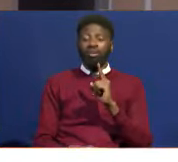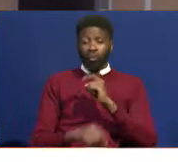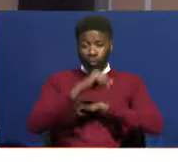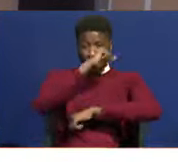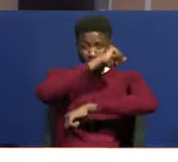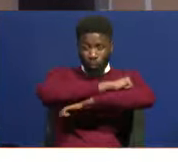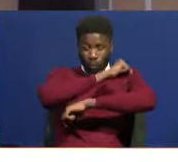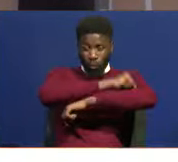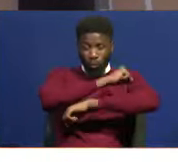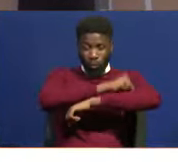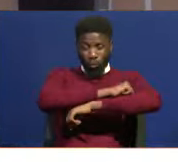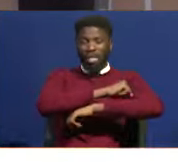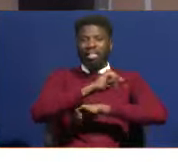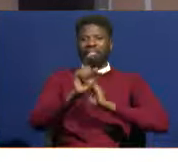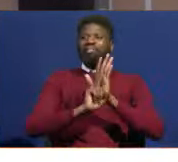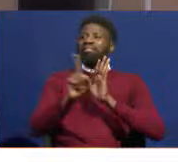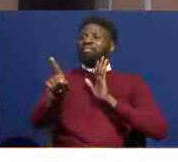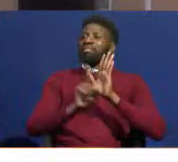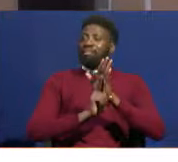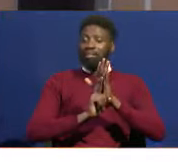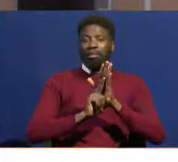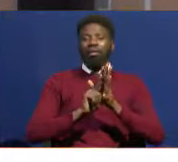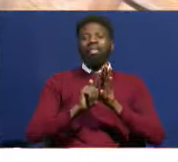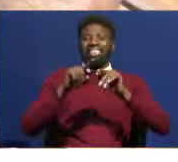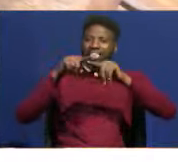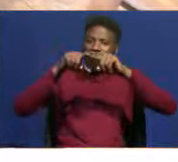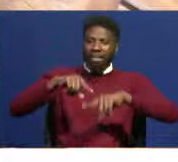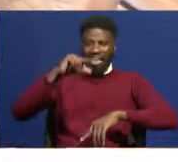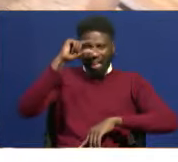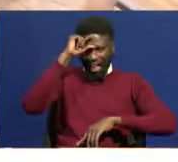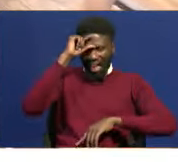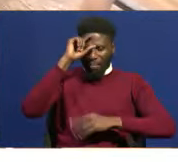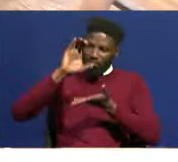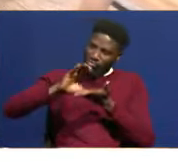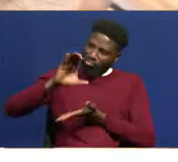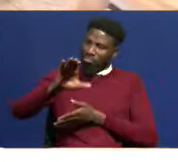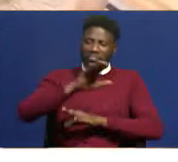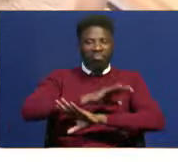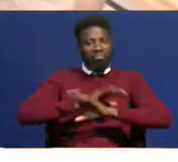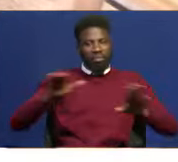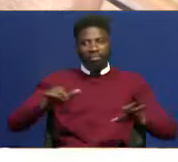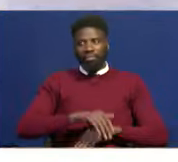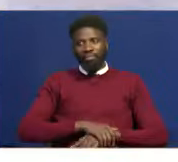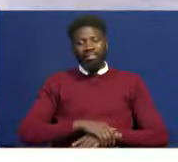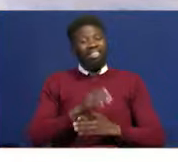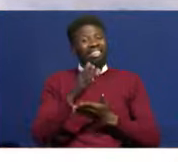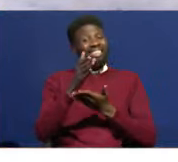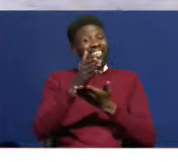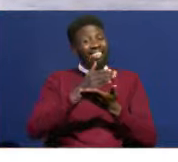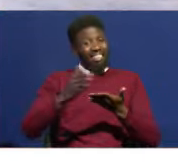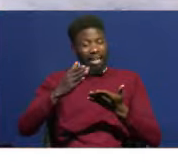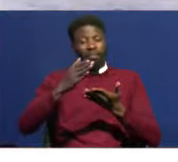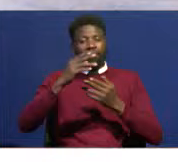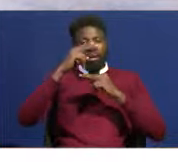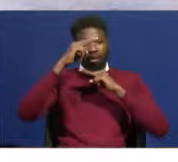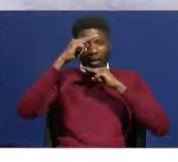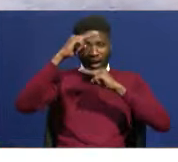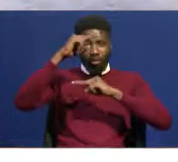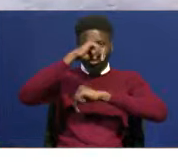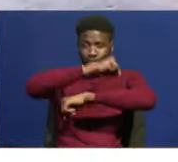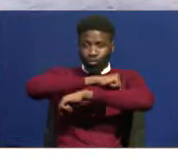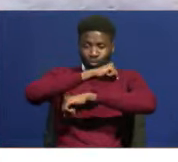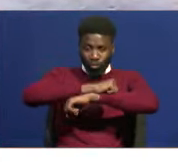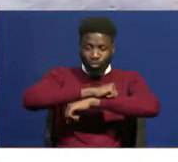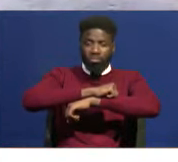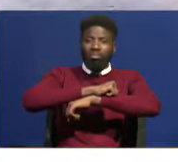income. They purely rely on this capitation. The situation has forced some institutions to temporarily seek facilitation